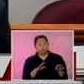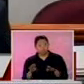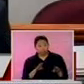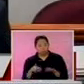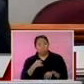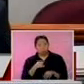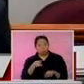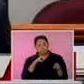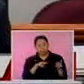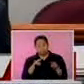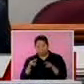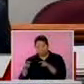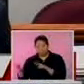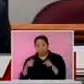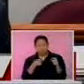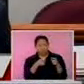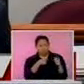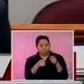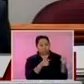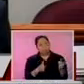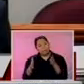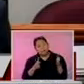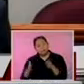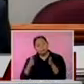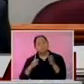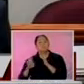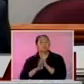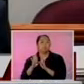and managing the planning, development,